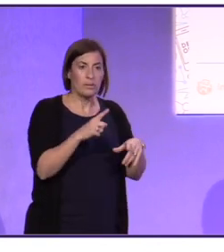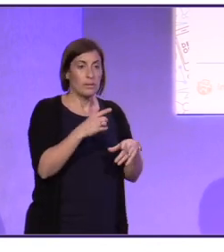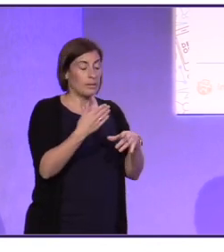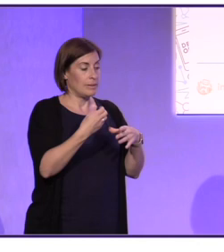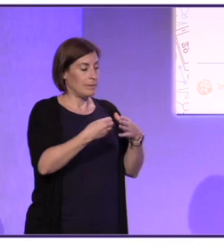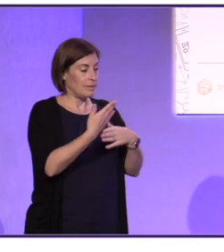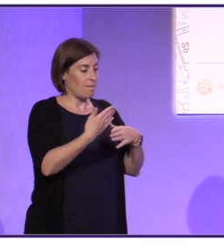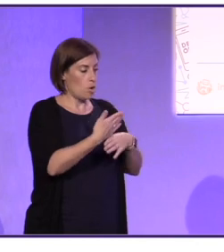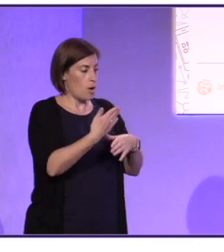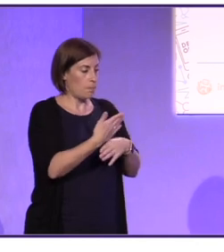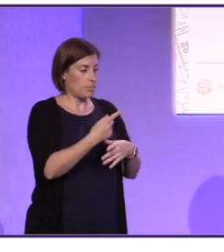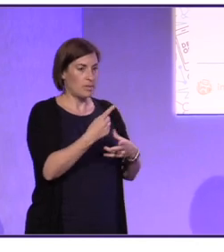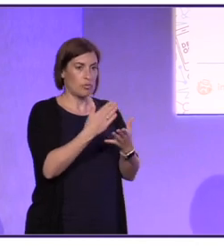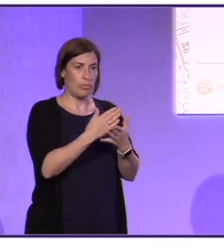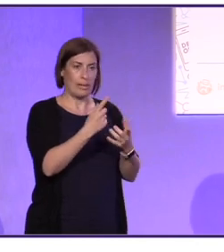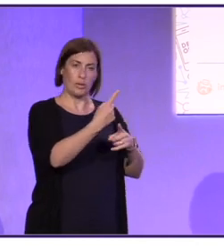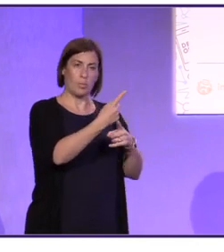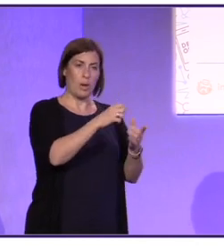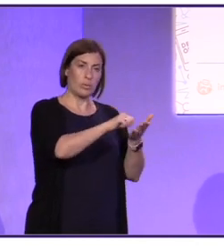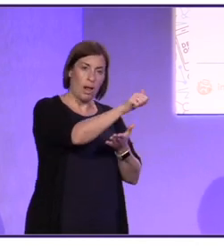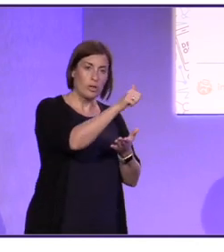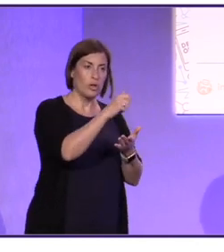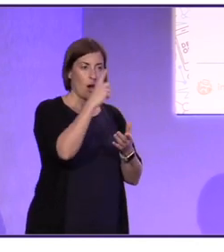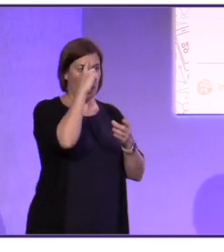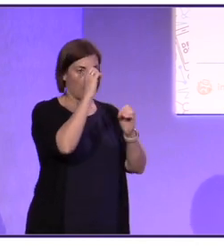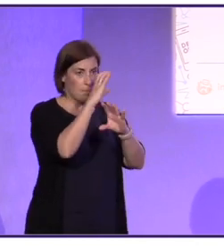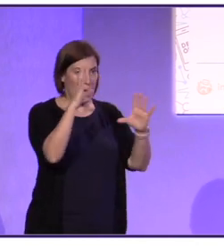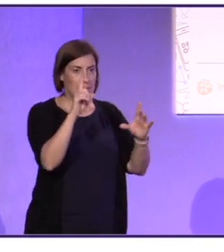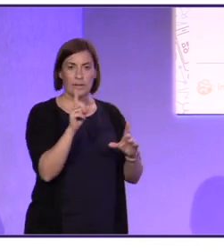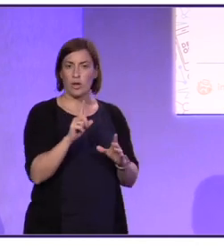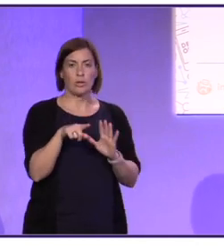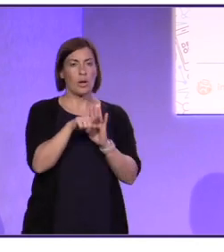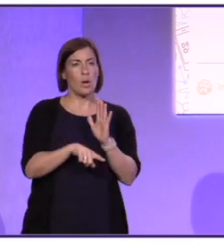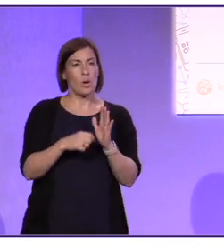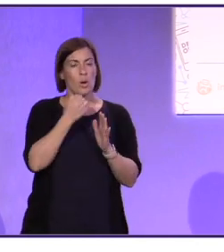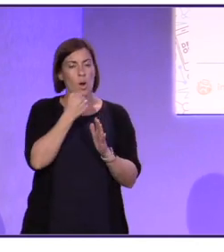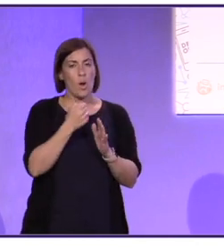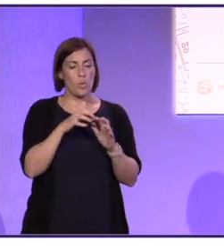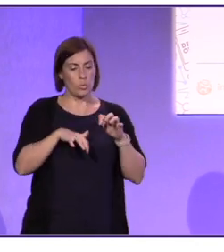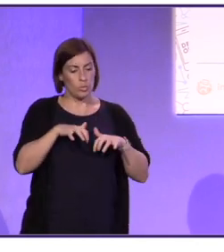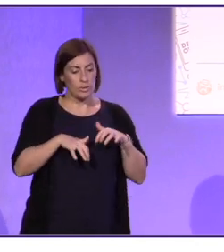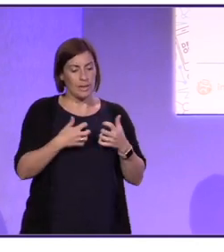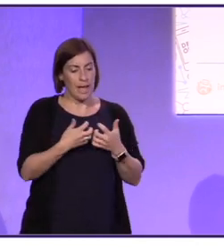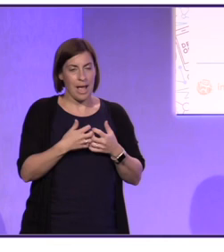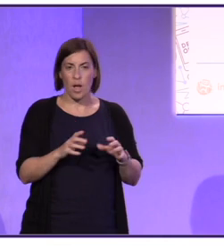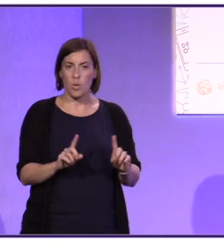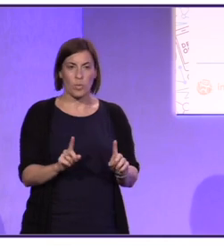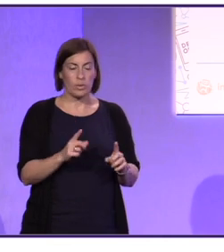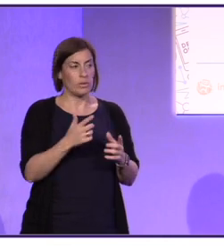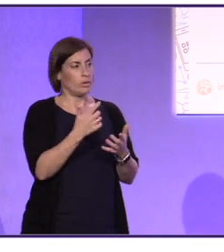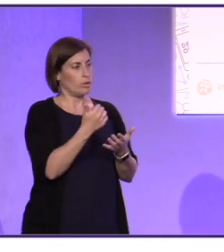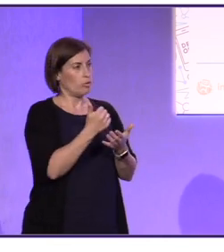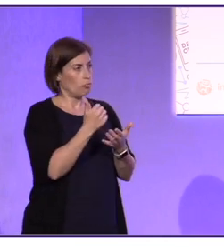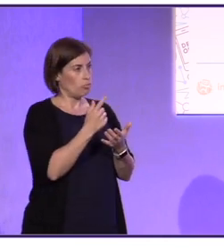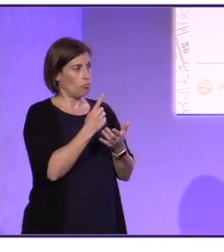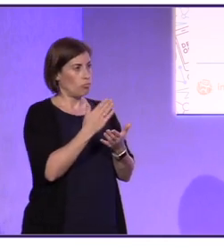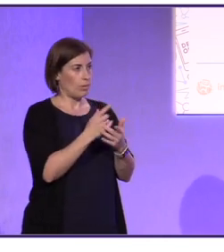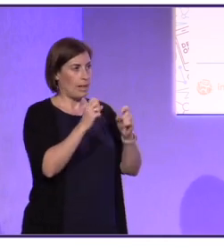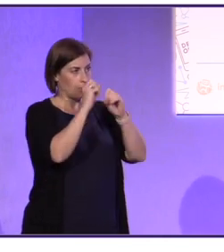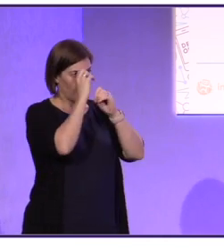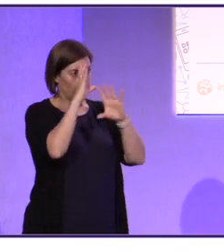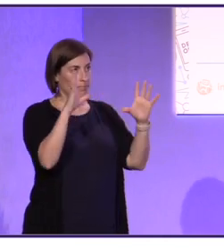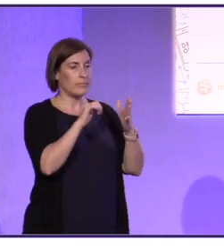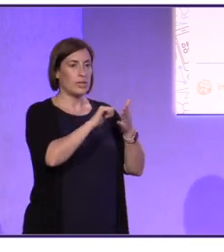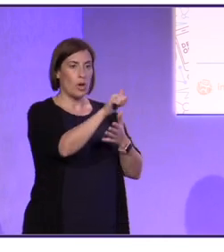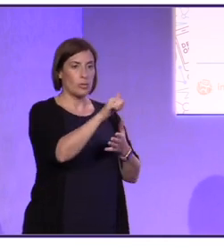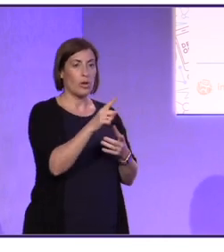culture and not about how you do code stuff. And we don't believe that a big bang will ever work. If you're in